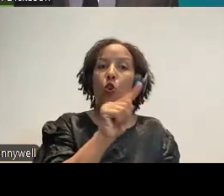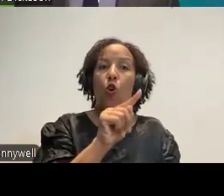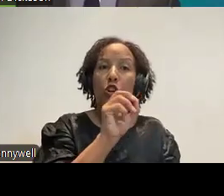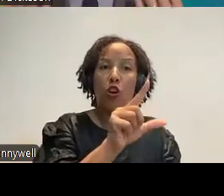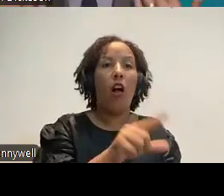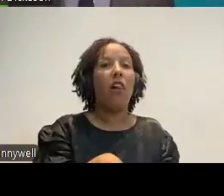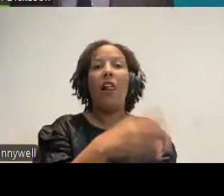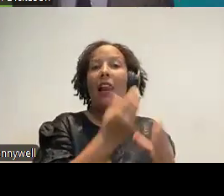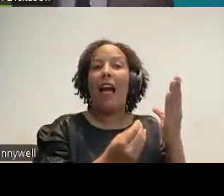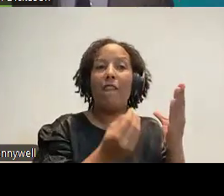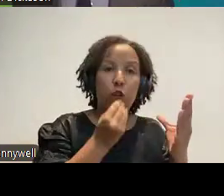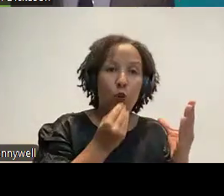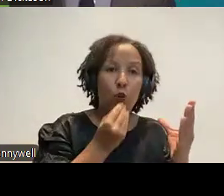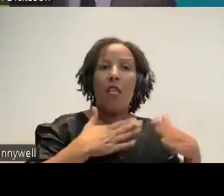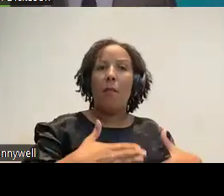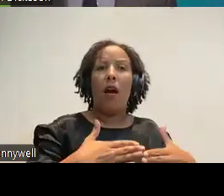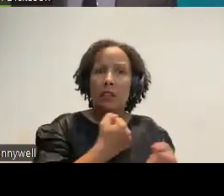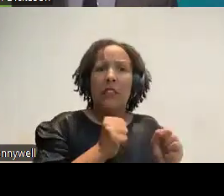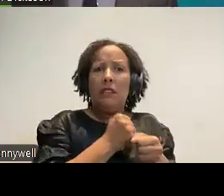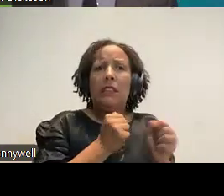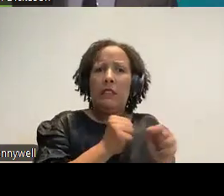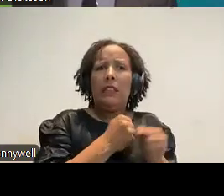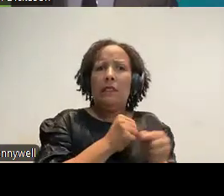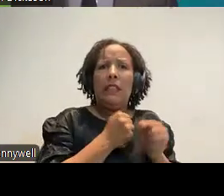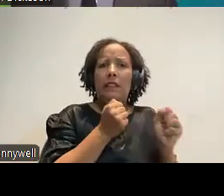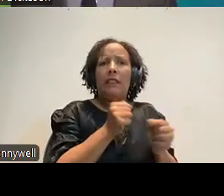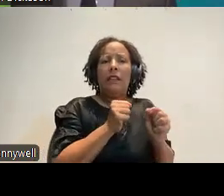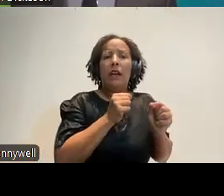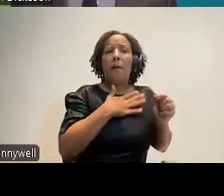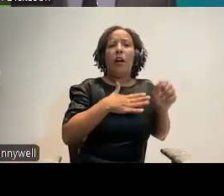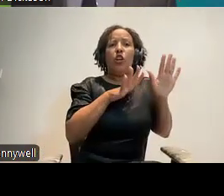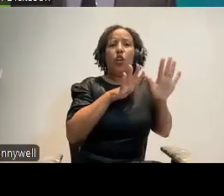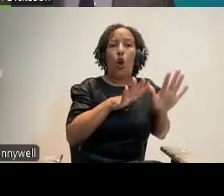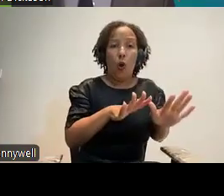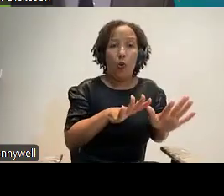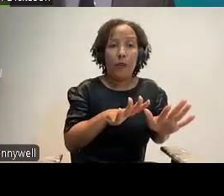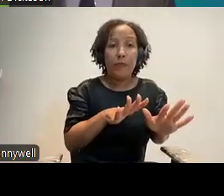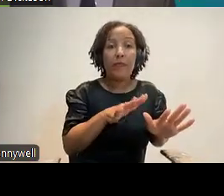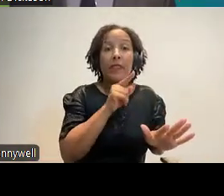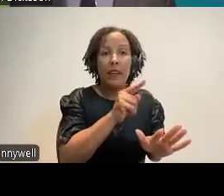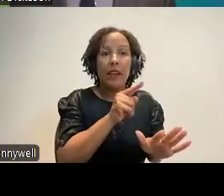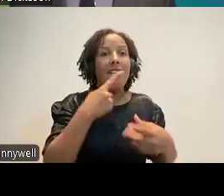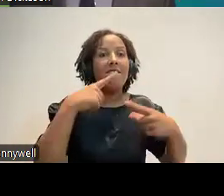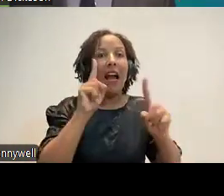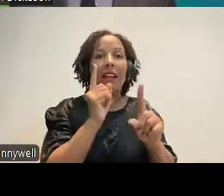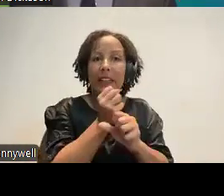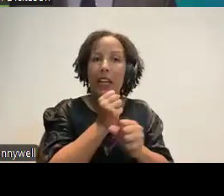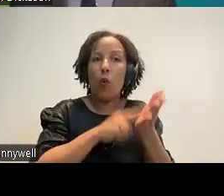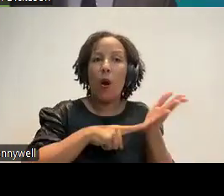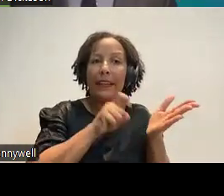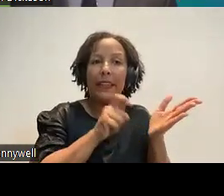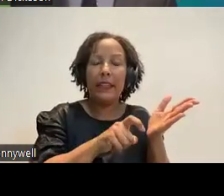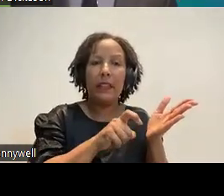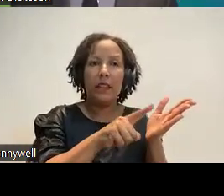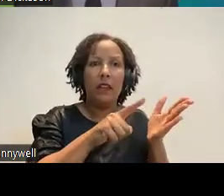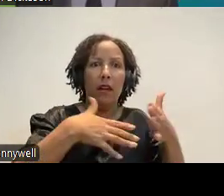once it finally slows down and gets the nutrients that it needs, it shocks the system. It's overload. And sometimes the